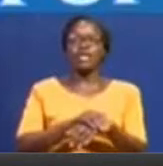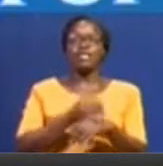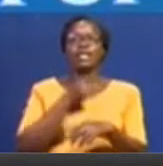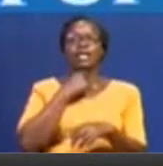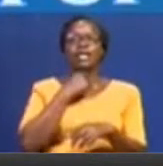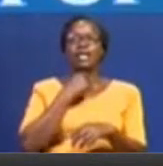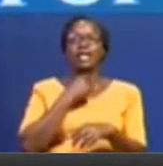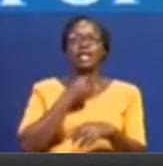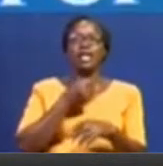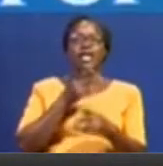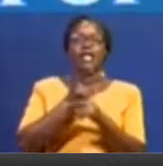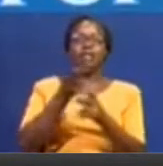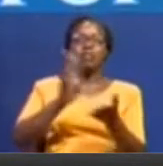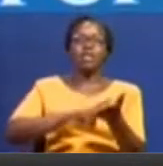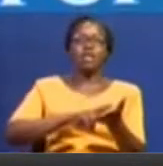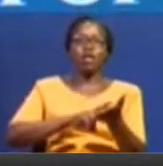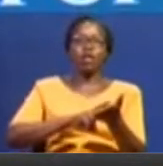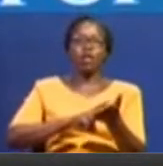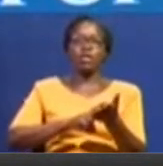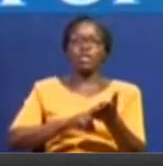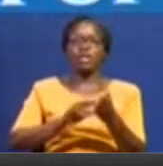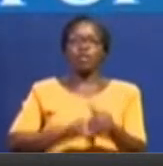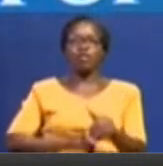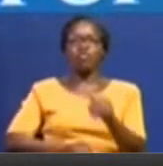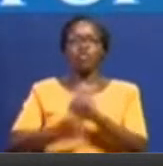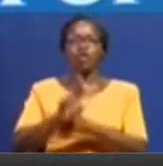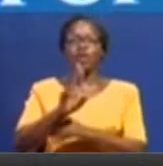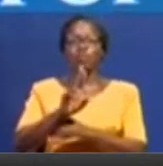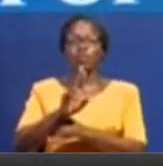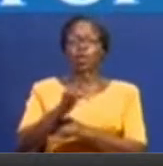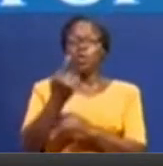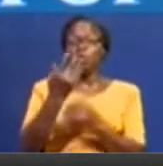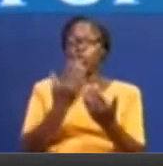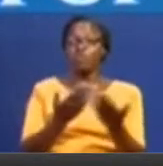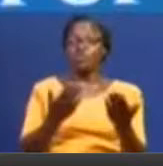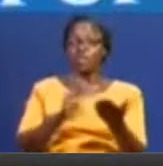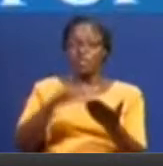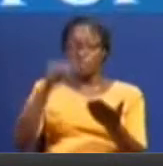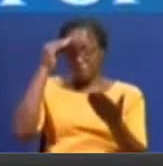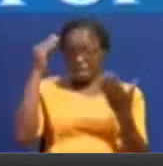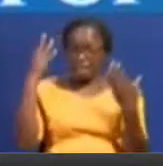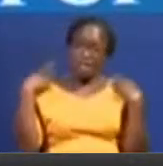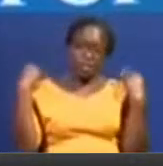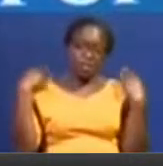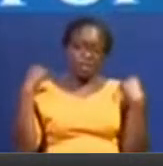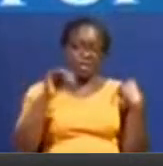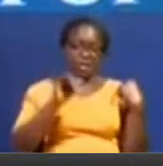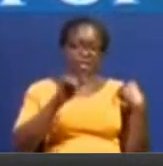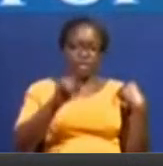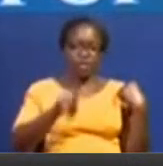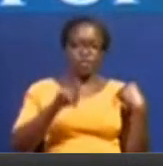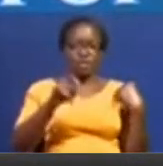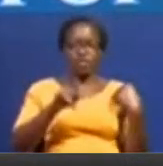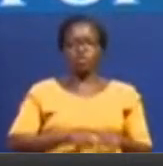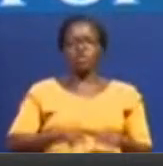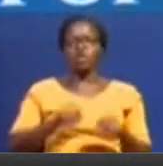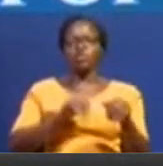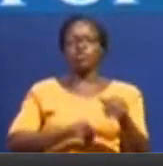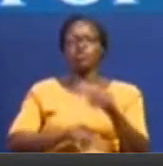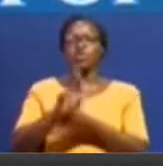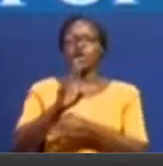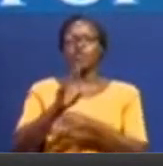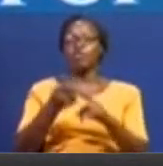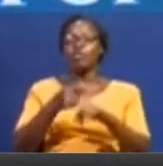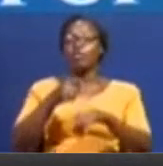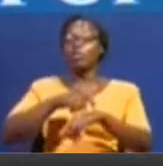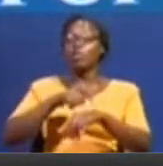keeping records to be able to have follow-up. I think that is one of the things you learn in practice, that you need to be able to follow up from